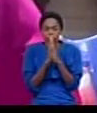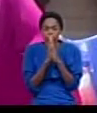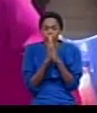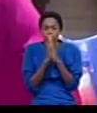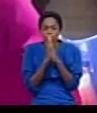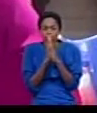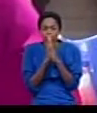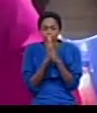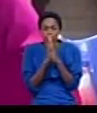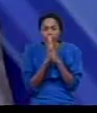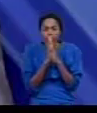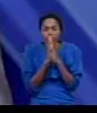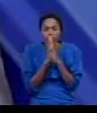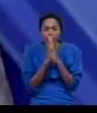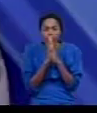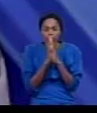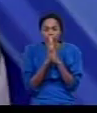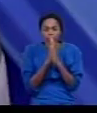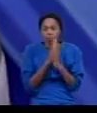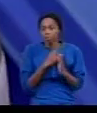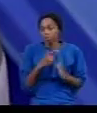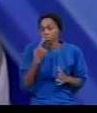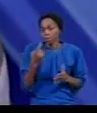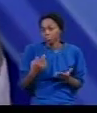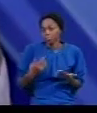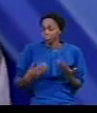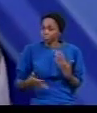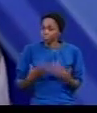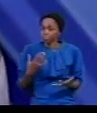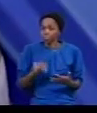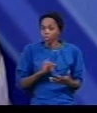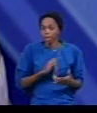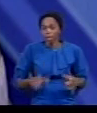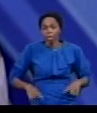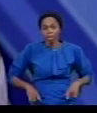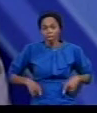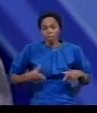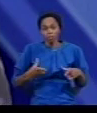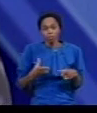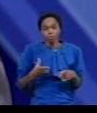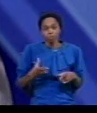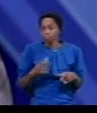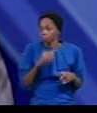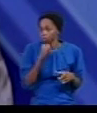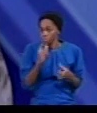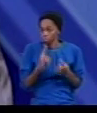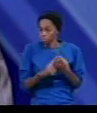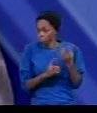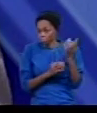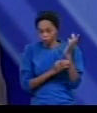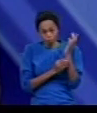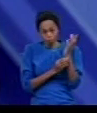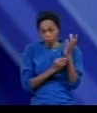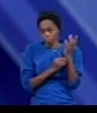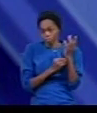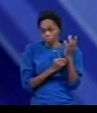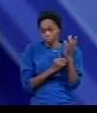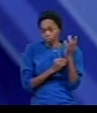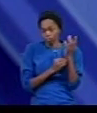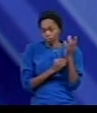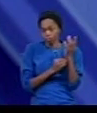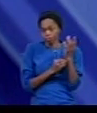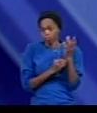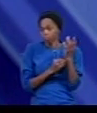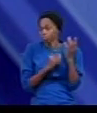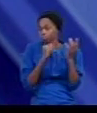Paul the Apostle said, nevertheless, I live, not in the flesh, not to feed